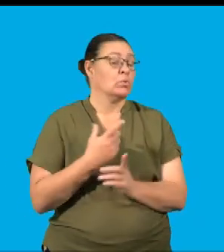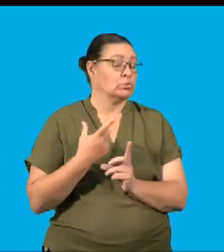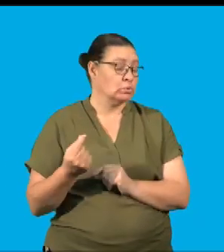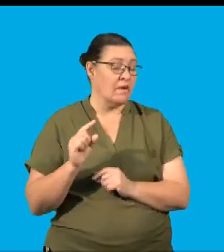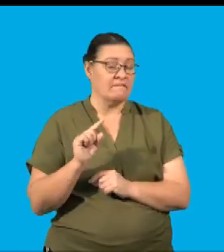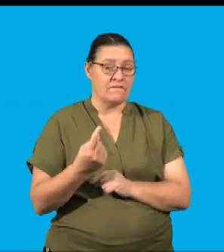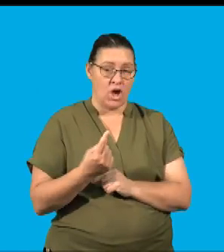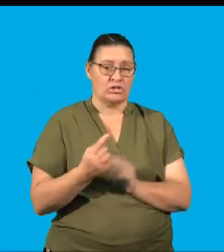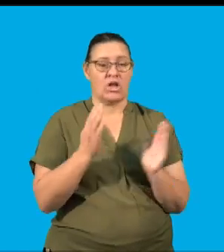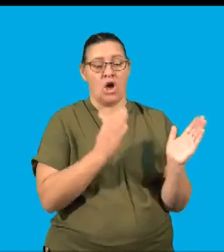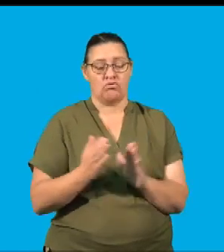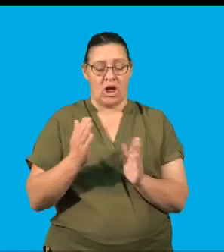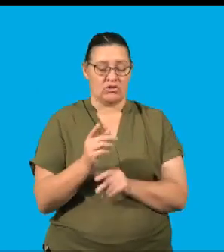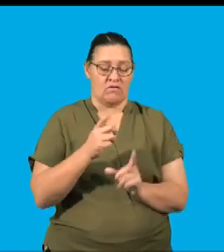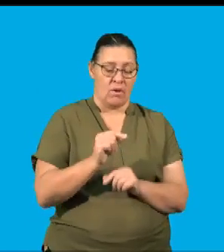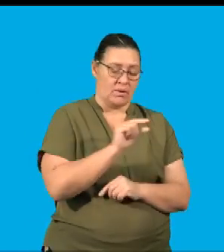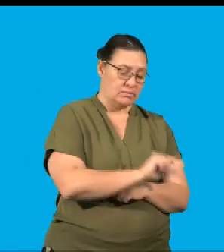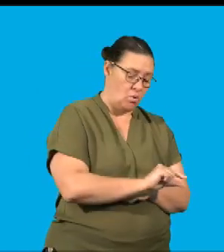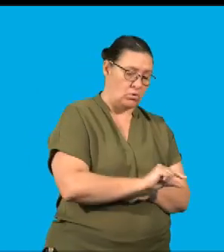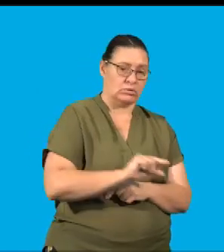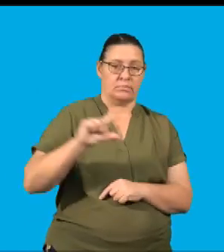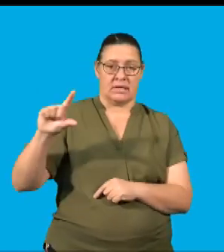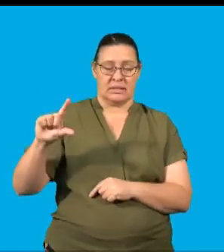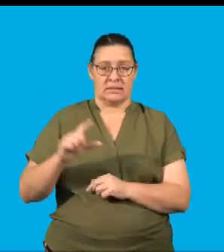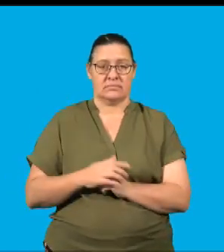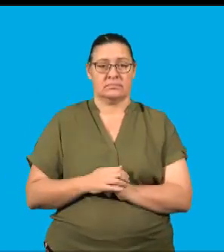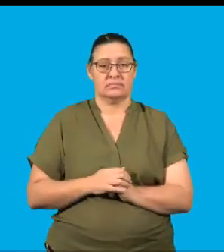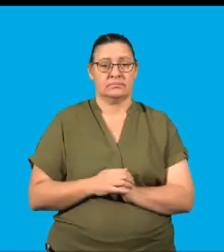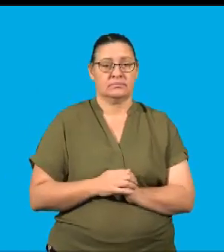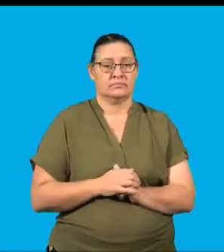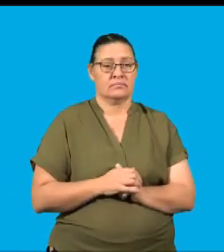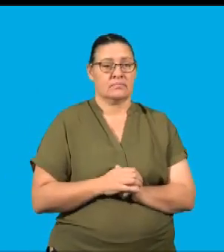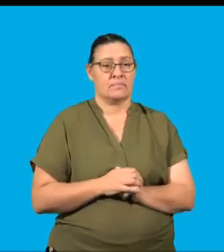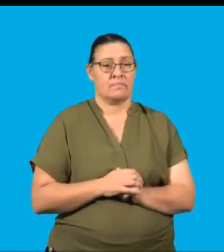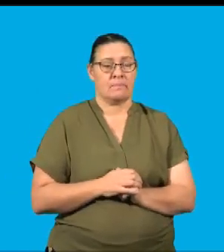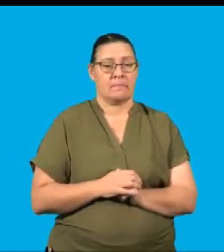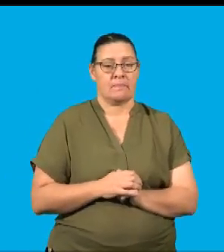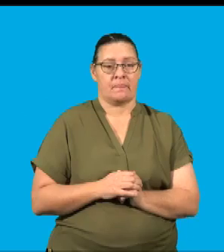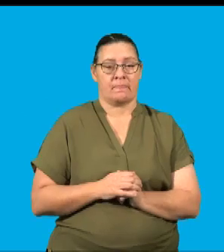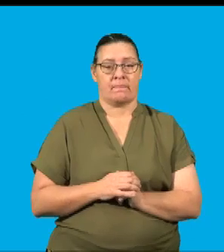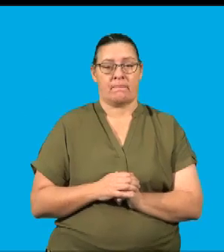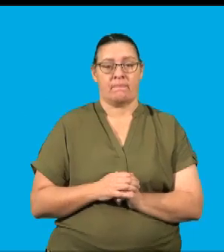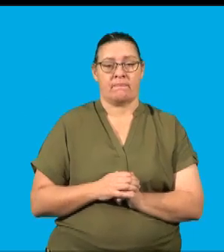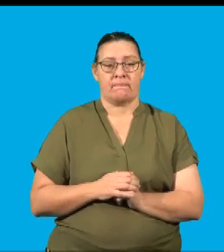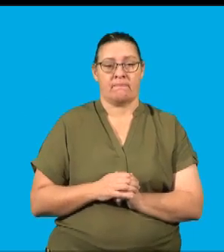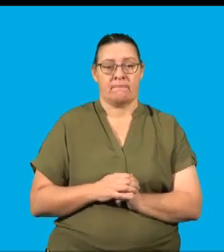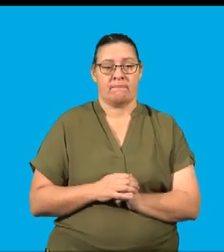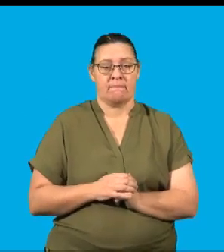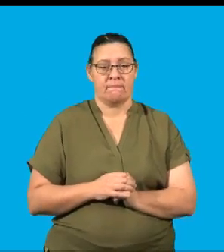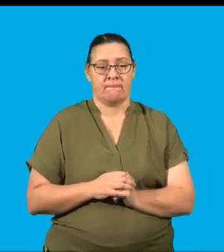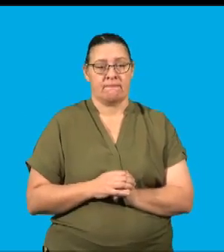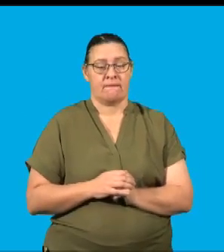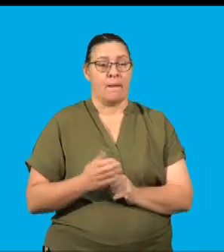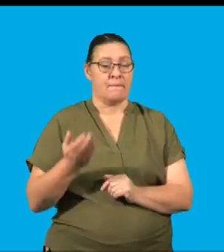we first have to arrange our data. So when we arrange our data, we have the smallest. Remember, in